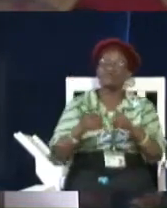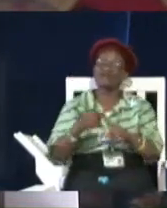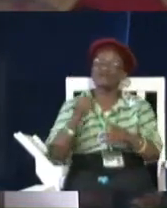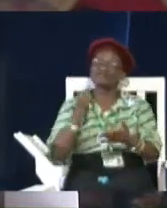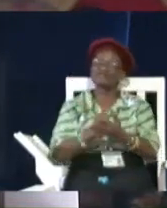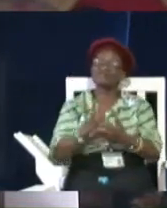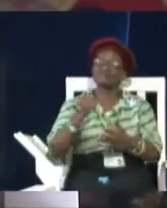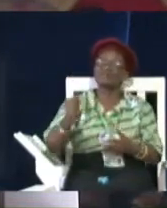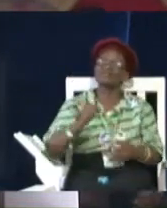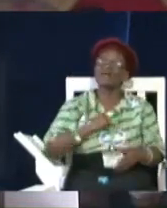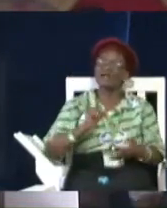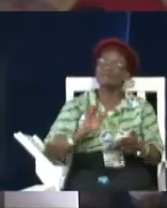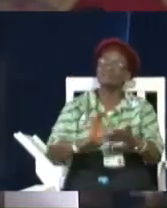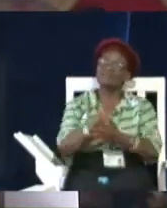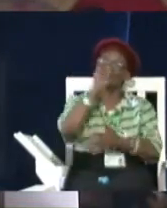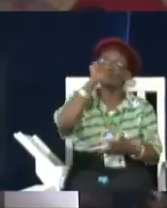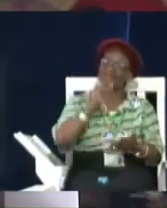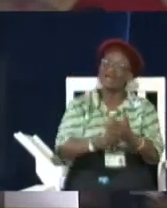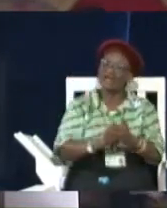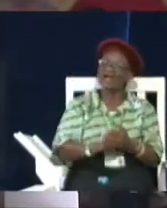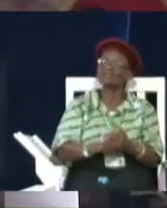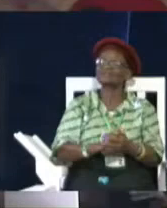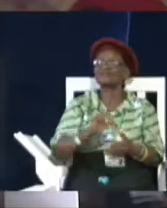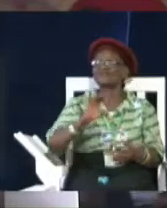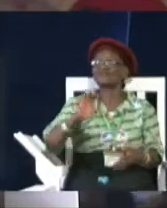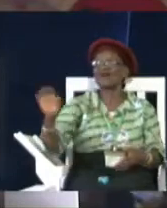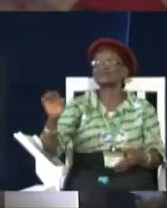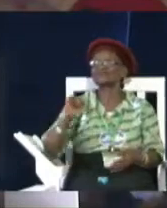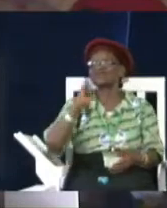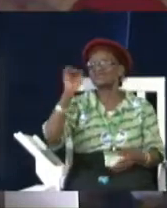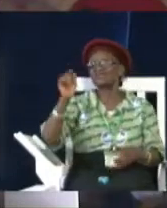I believe that passage is written for me.